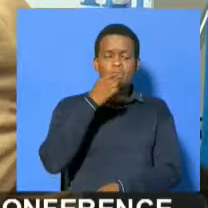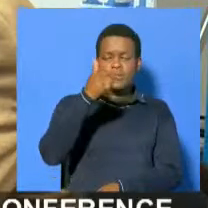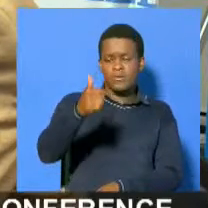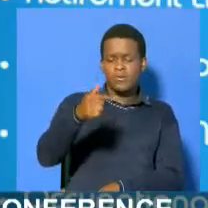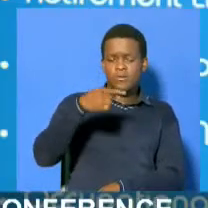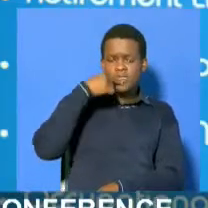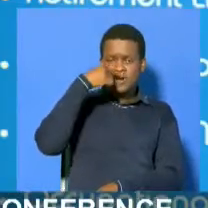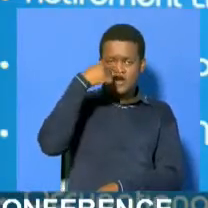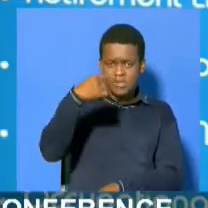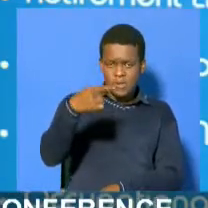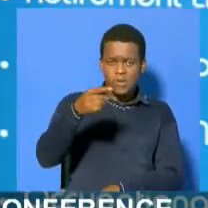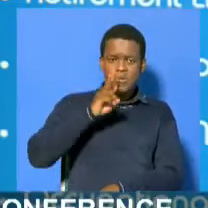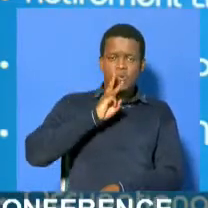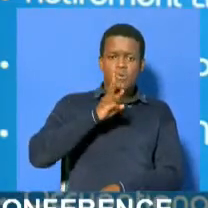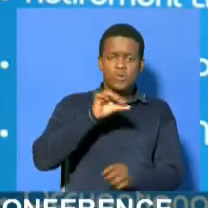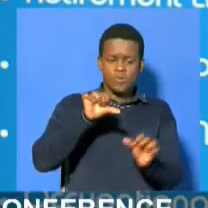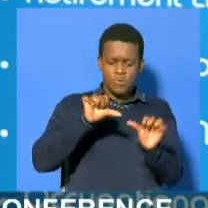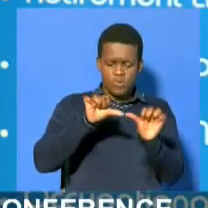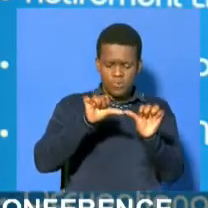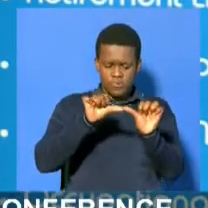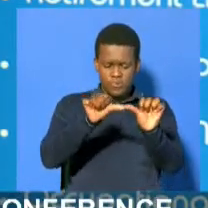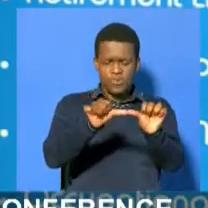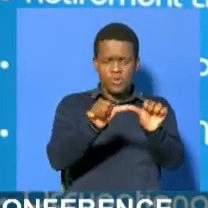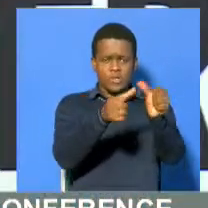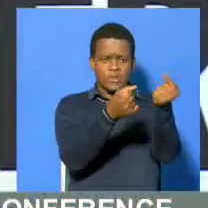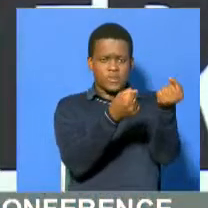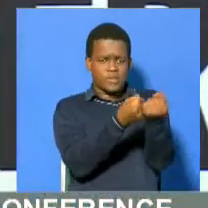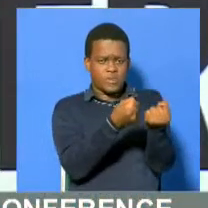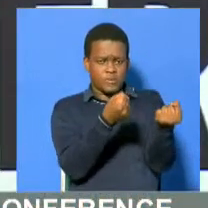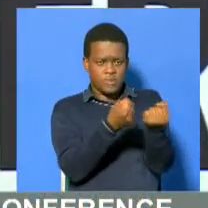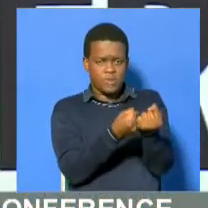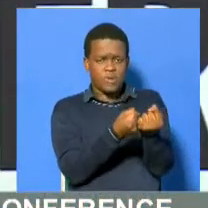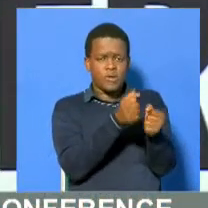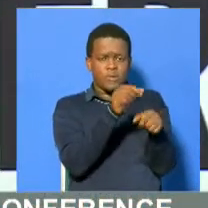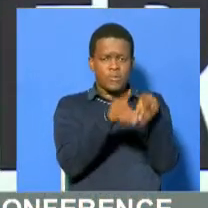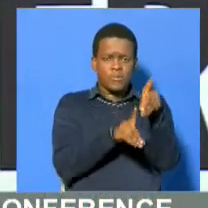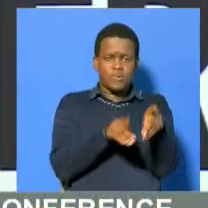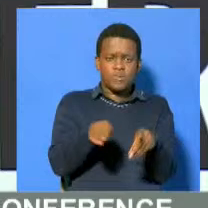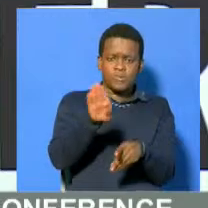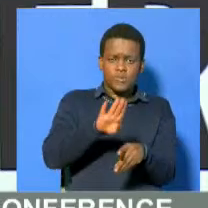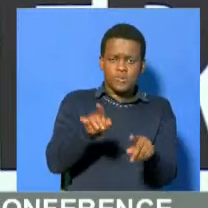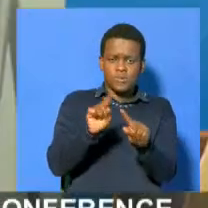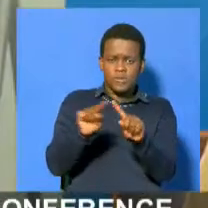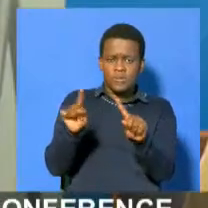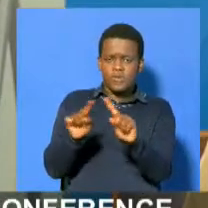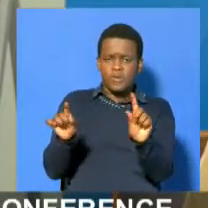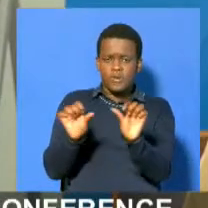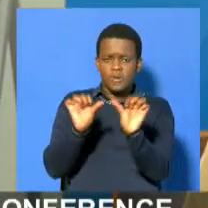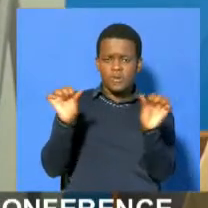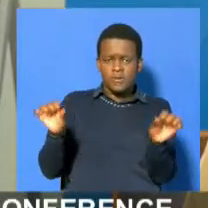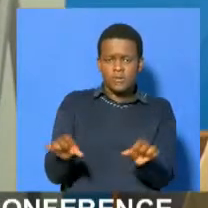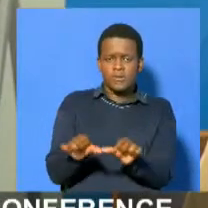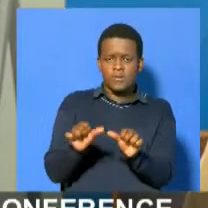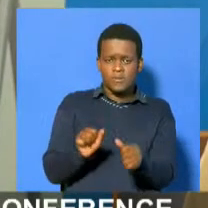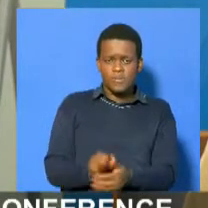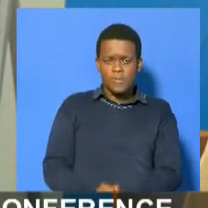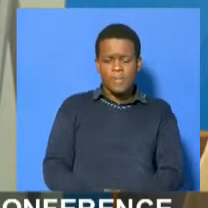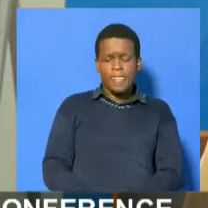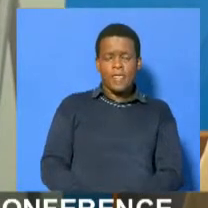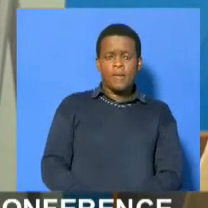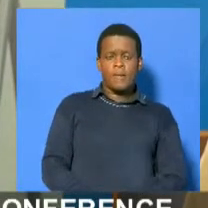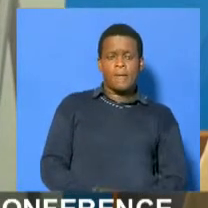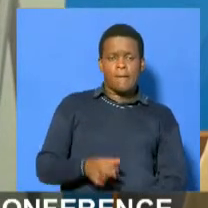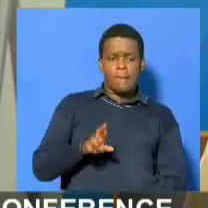will not procrastinate to support trade unions in the upliftment of lives of citizens from different sectors of the economy. We have always talked about